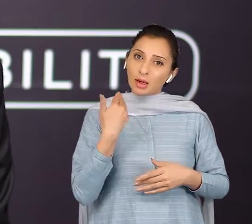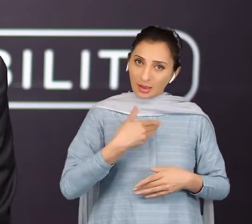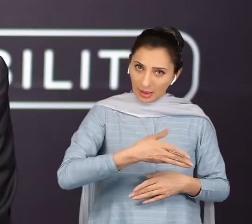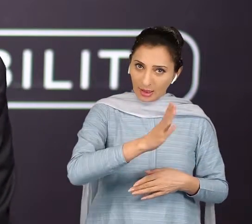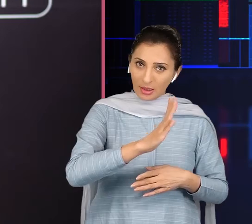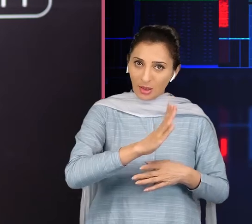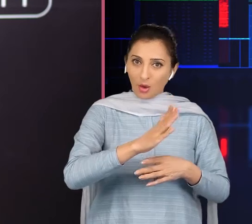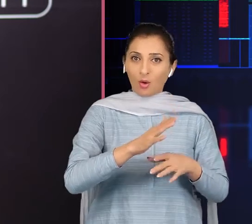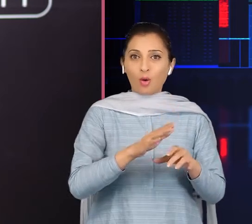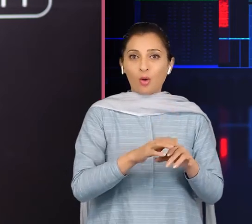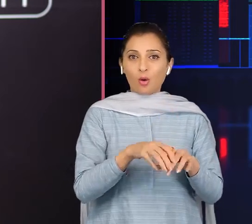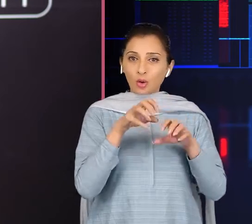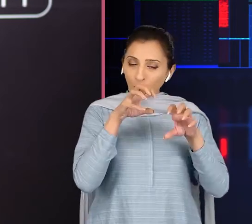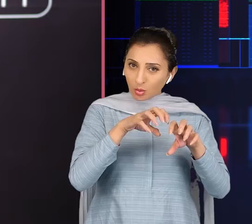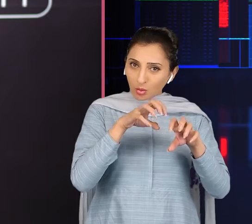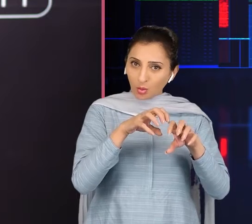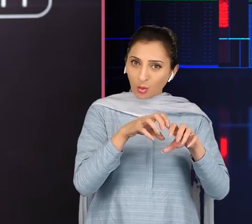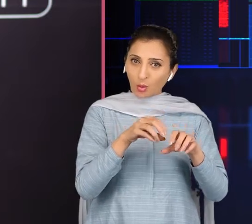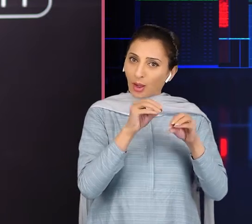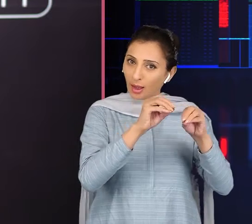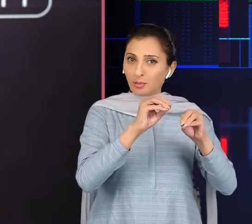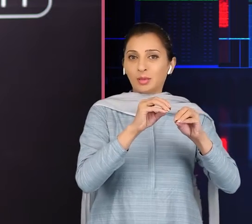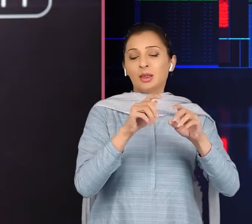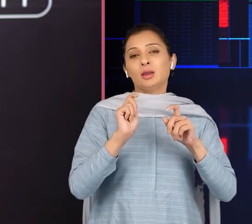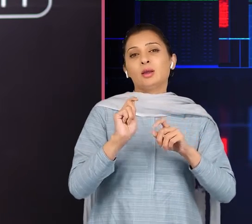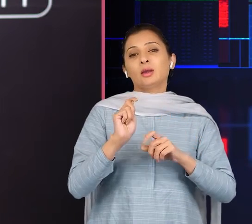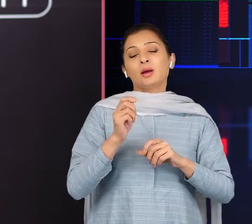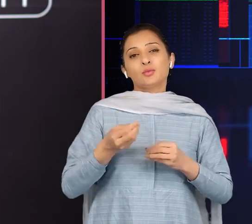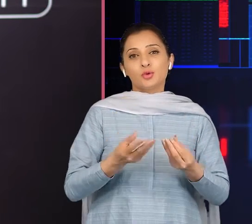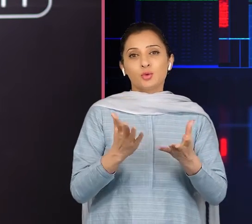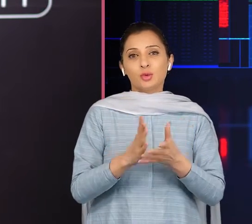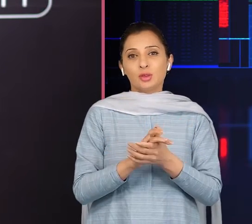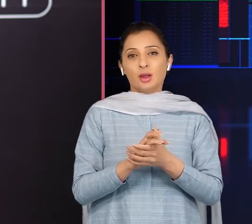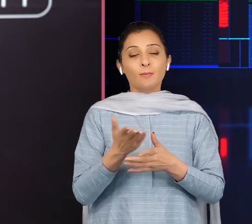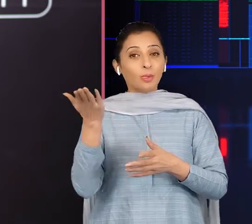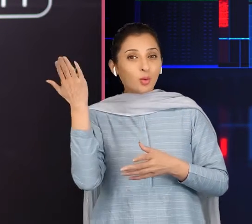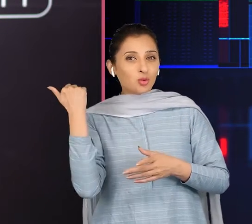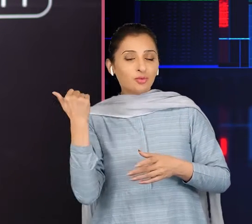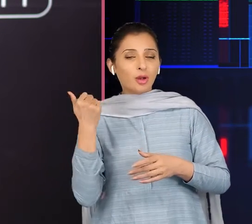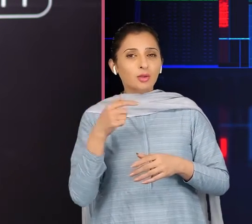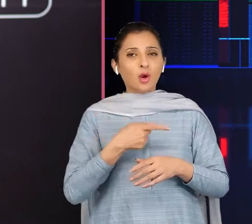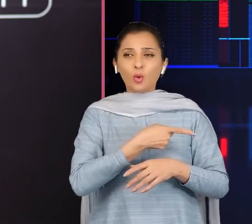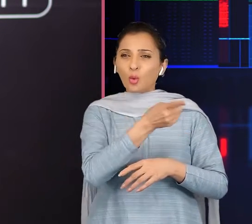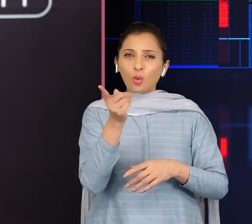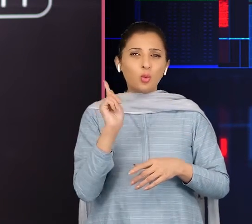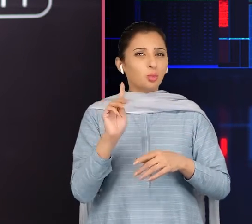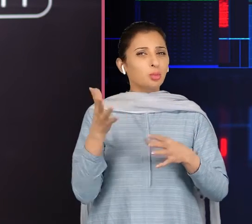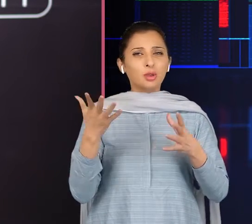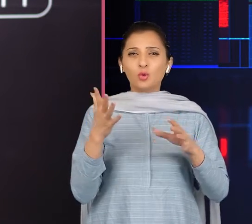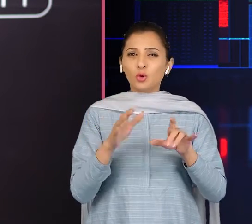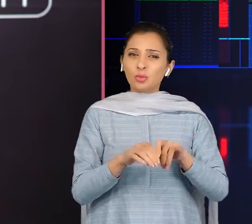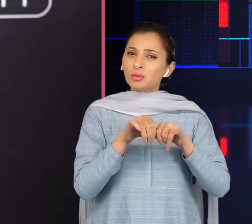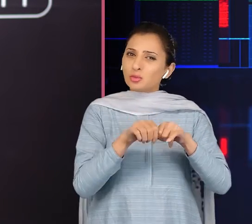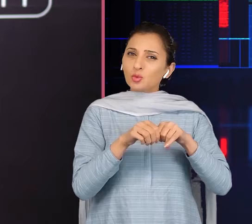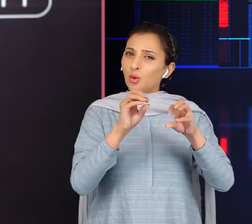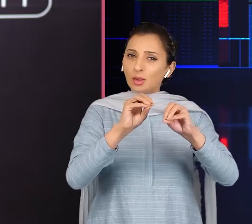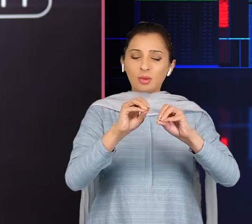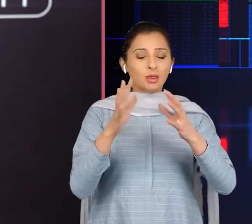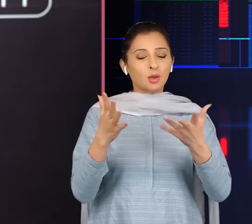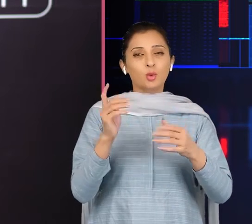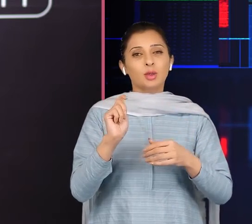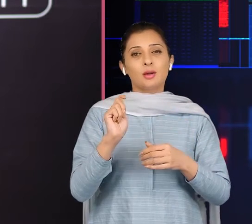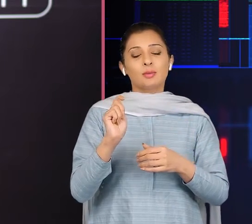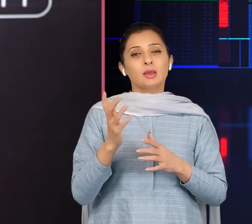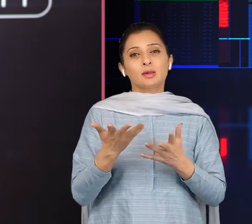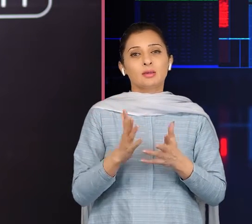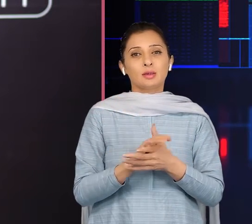to that dog. Or, there was no platform that was there at that time to raise awareness for animals. And